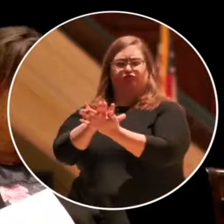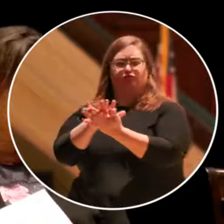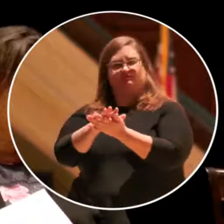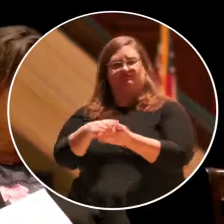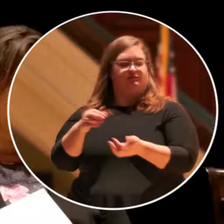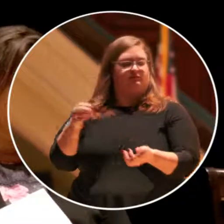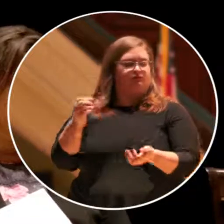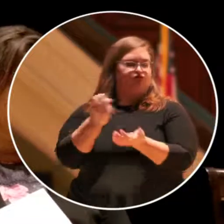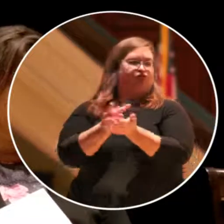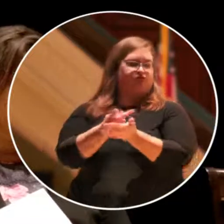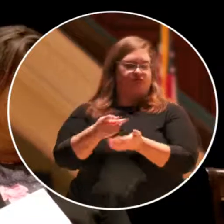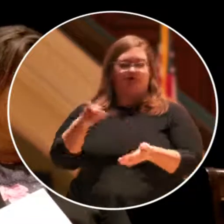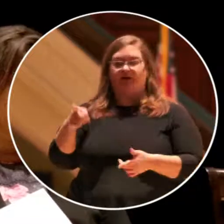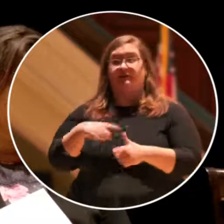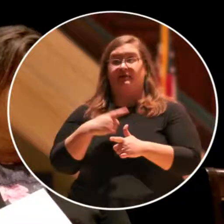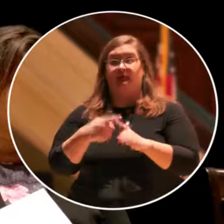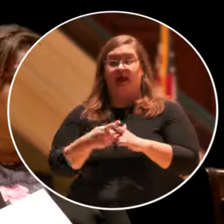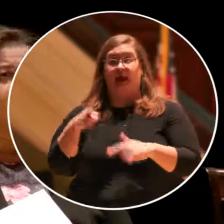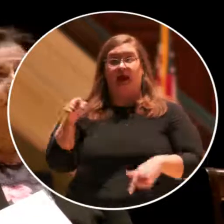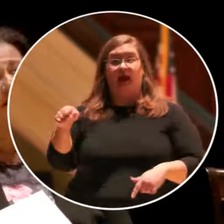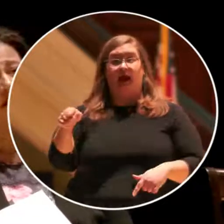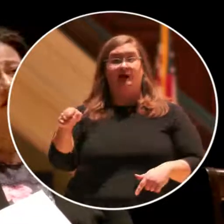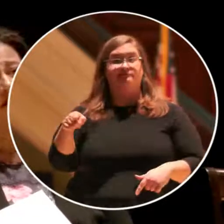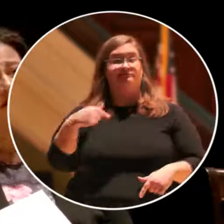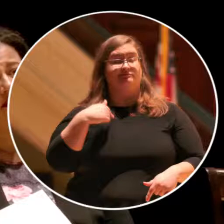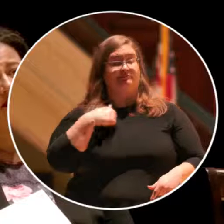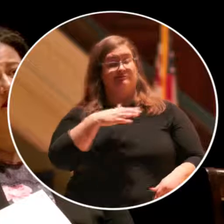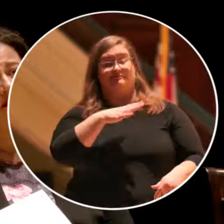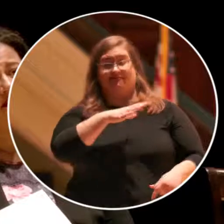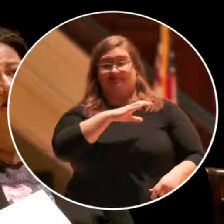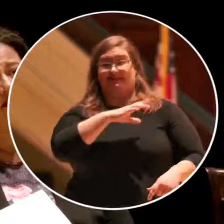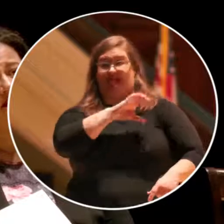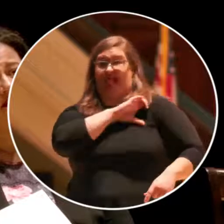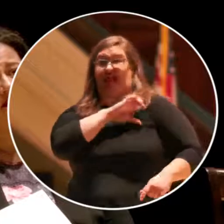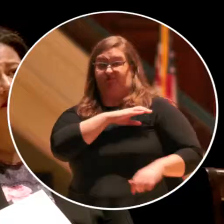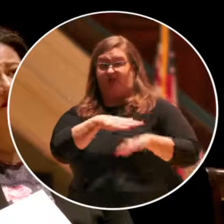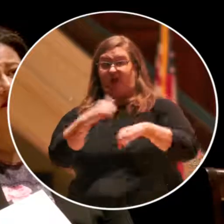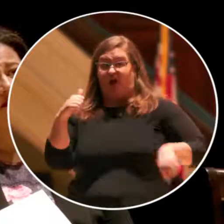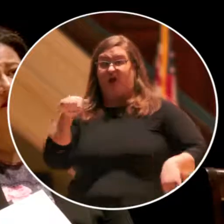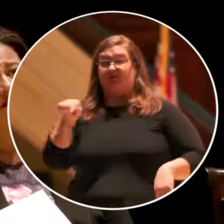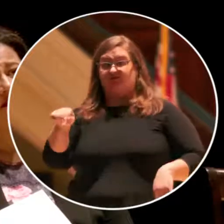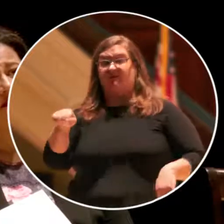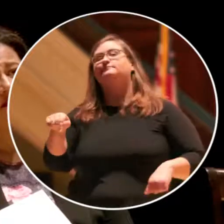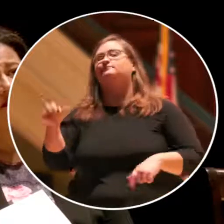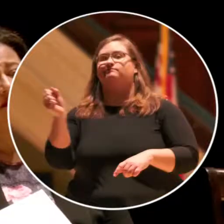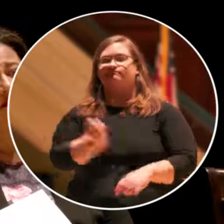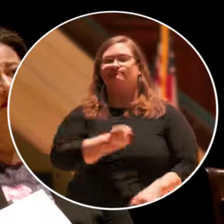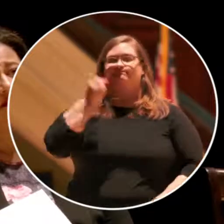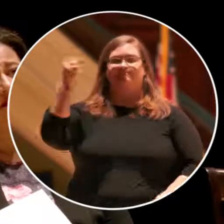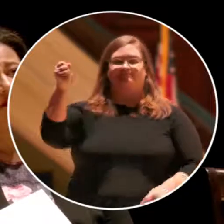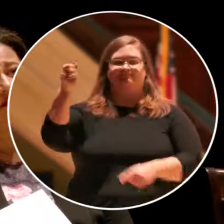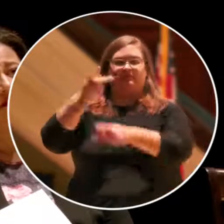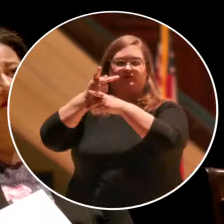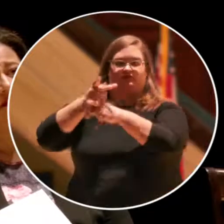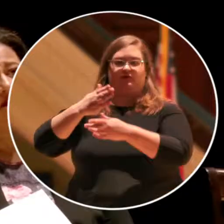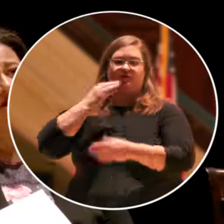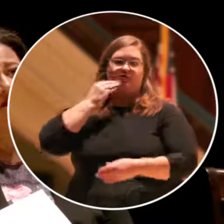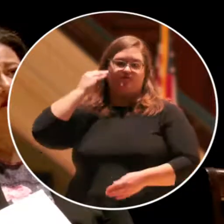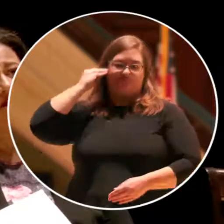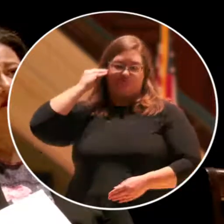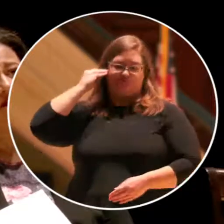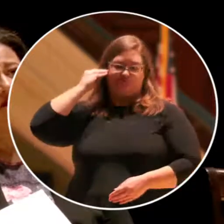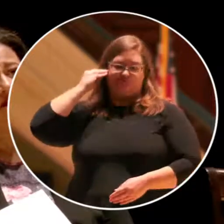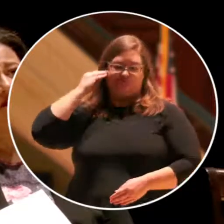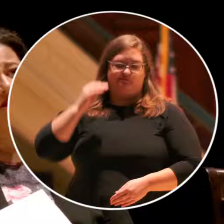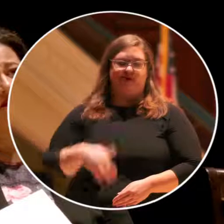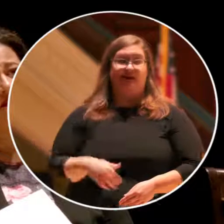officers and transported to a temporary foster home. This was 1984, the height of the abduction scare frenzy,